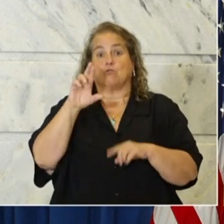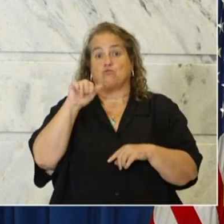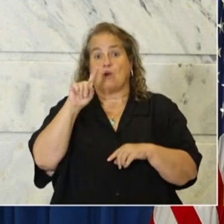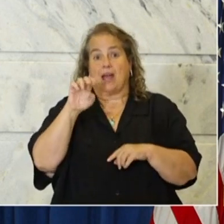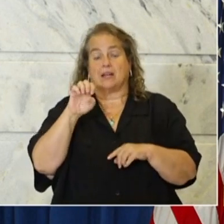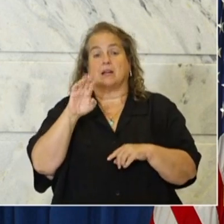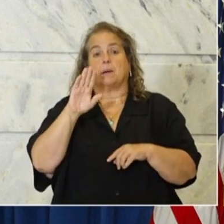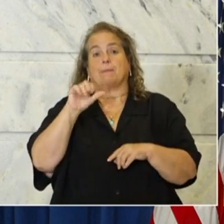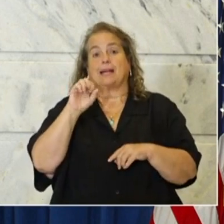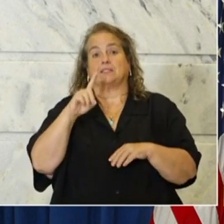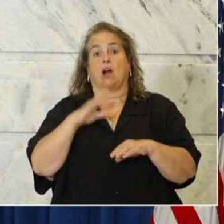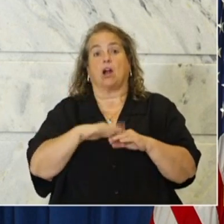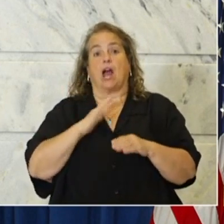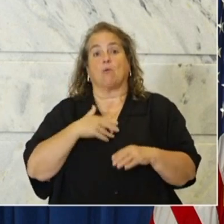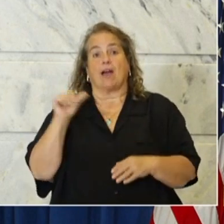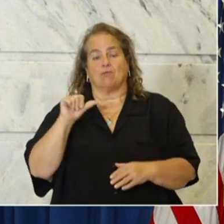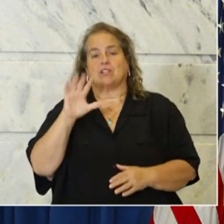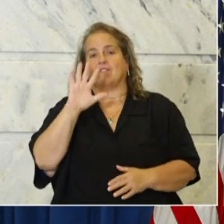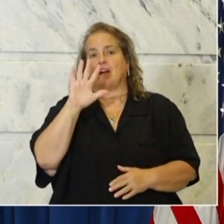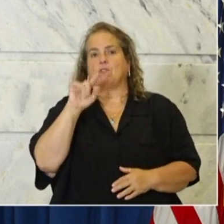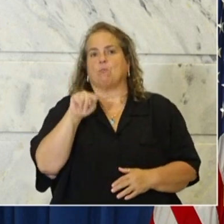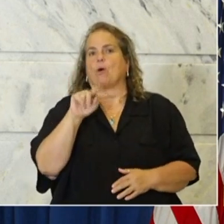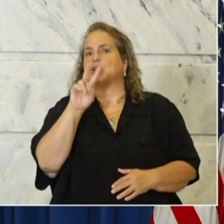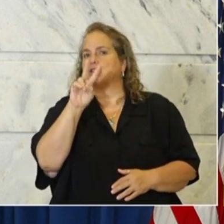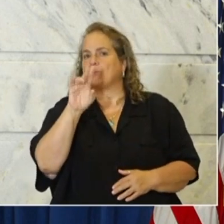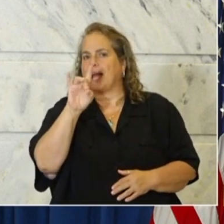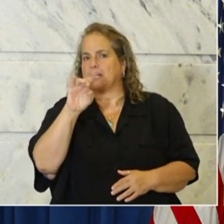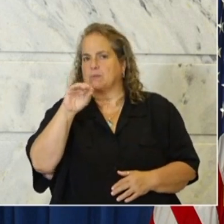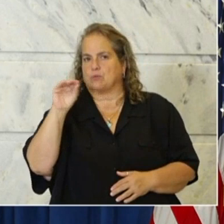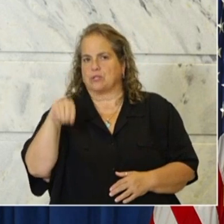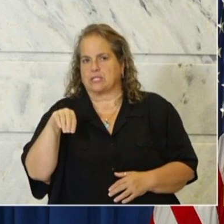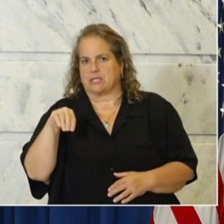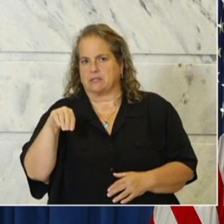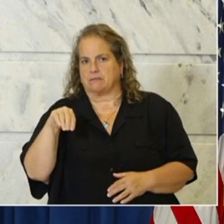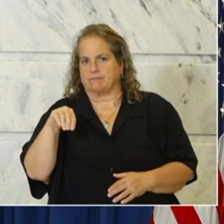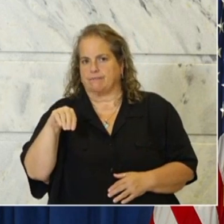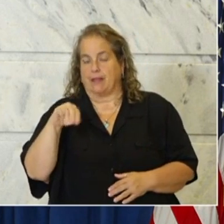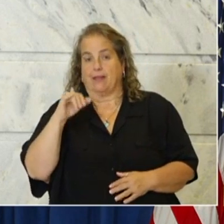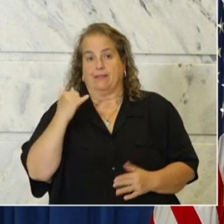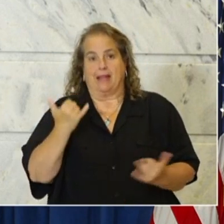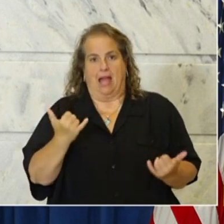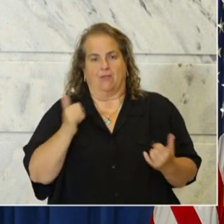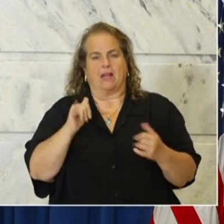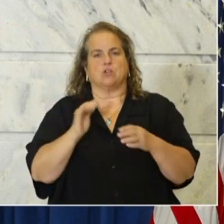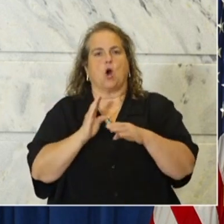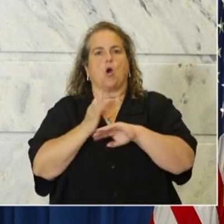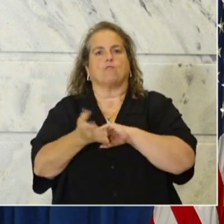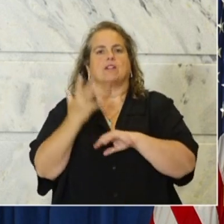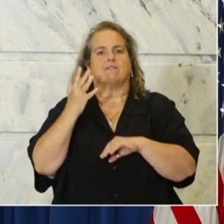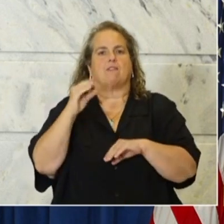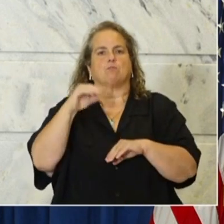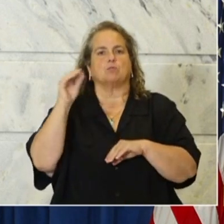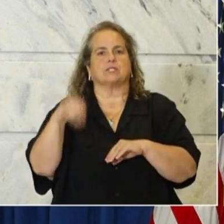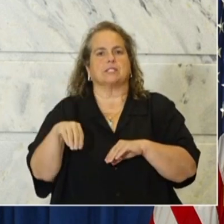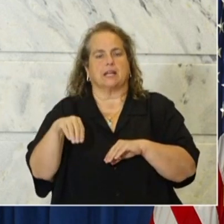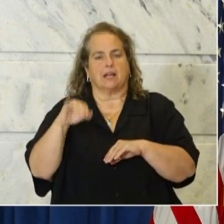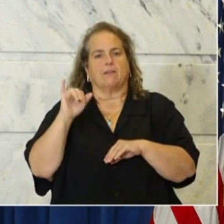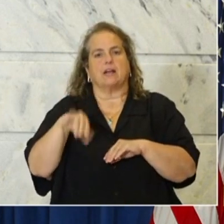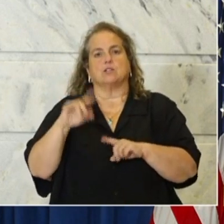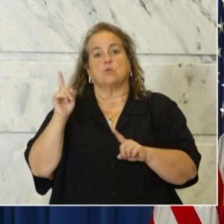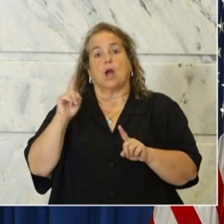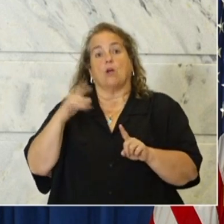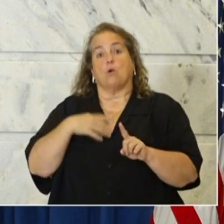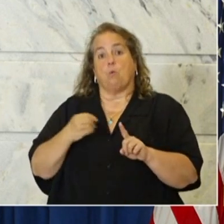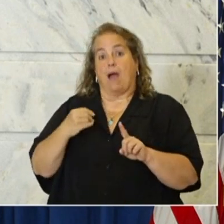on our rolling average, is 5.28%. That is now over the 5% mark that the White House and